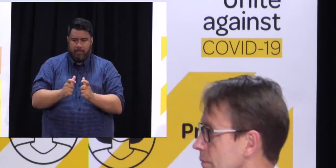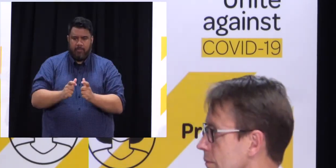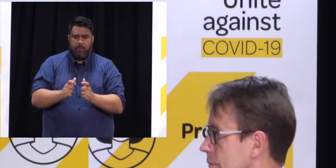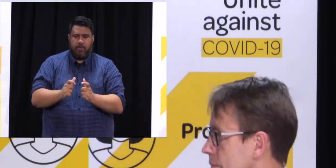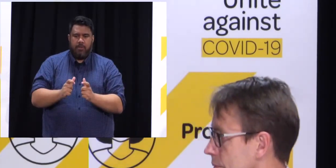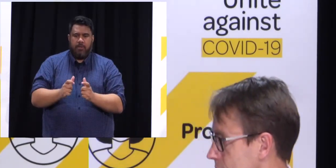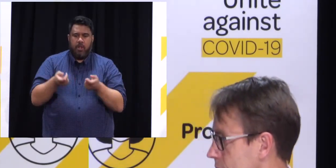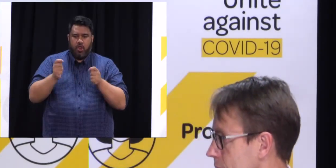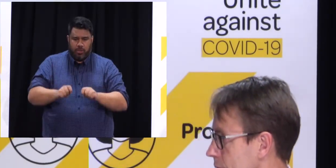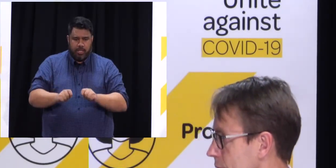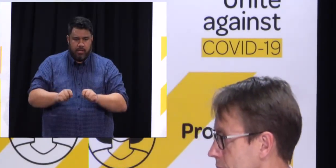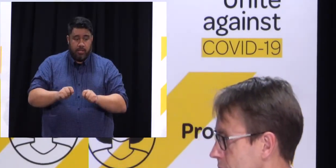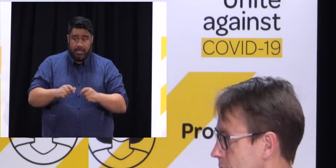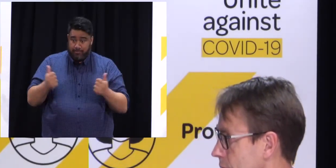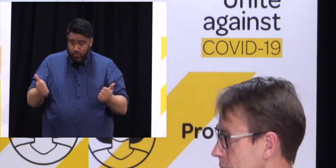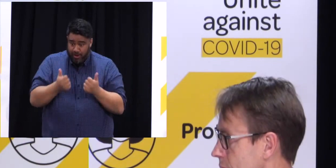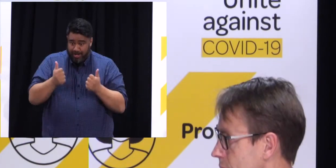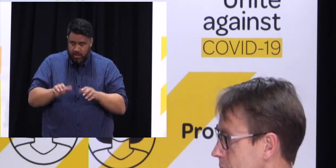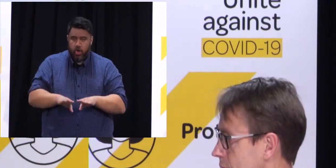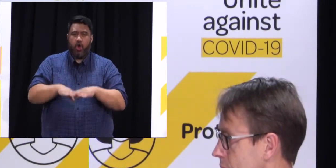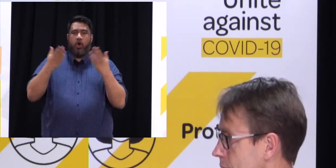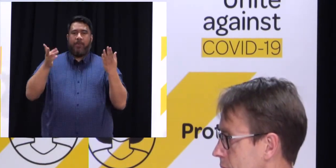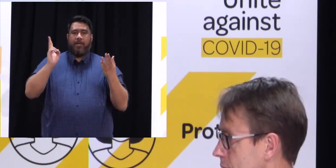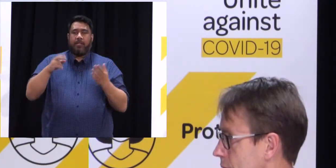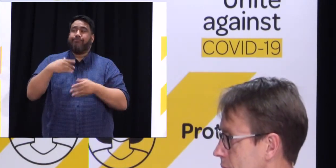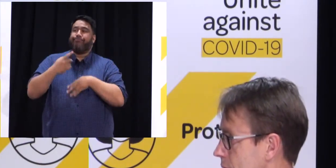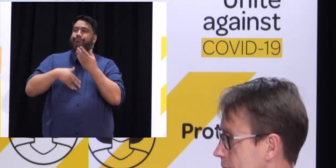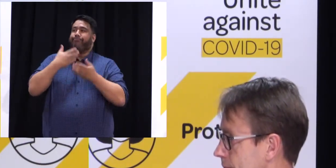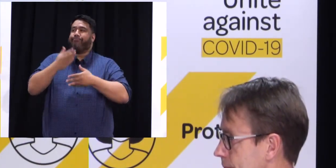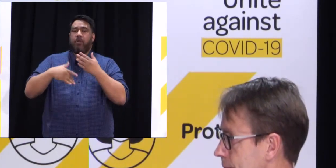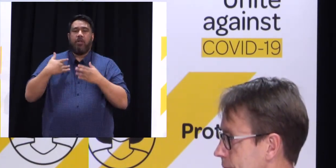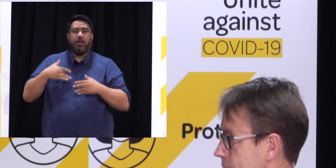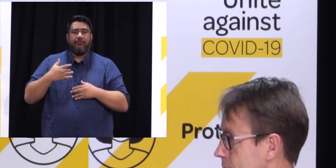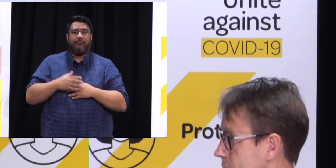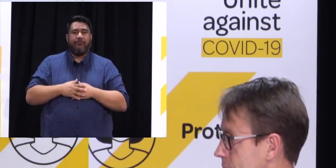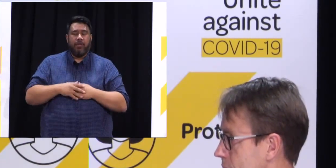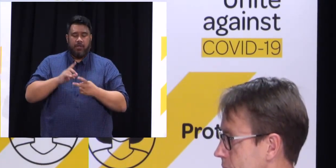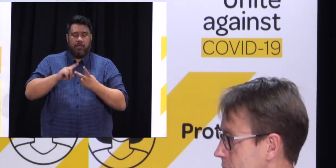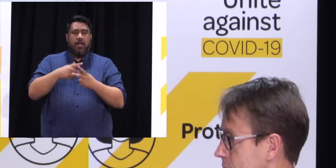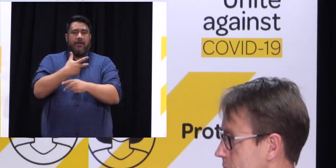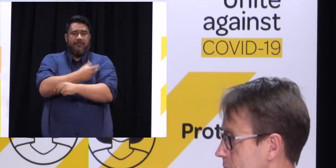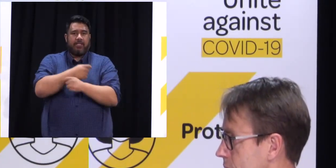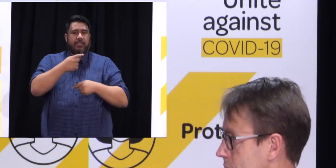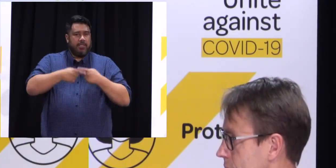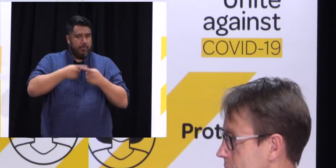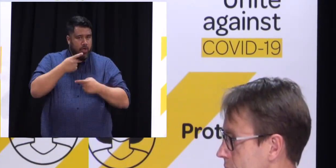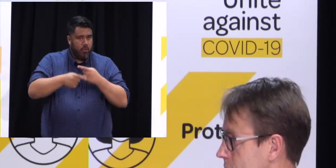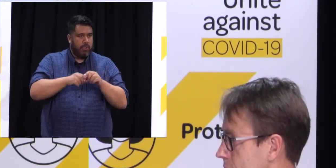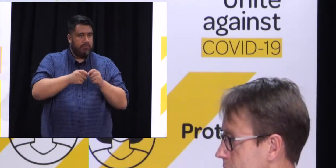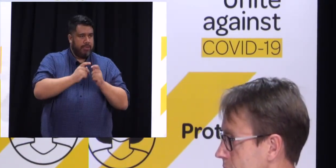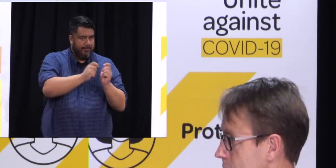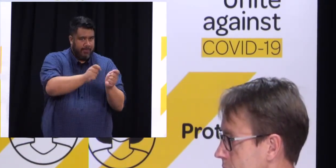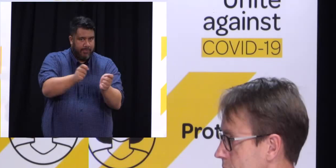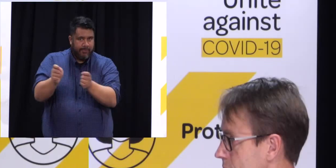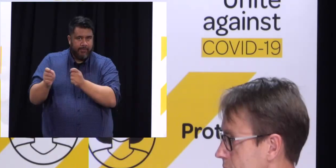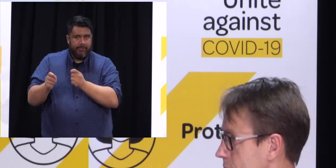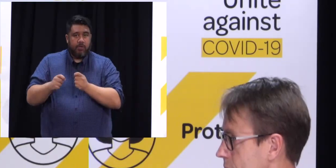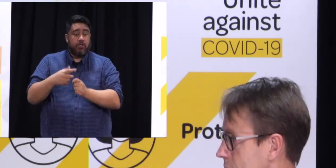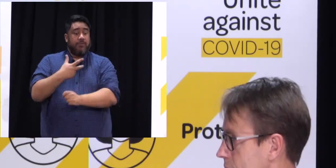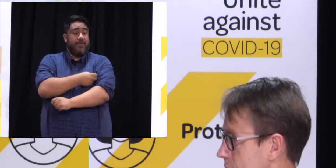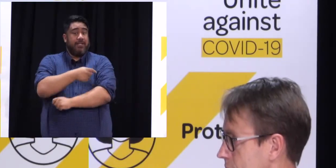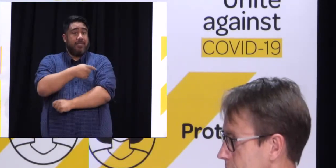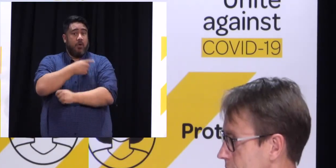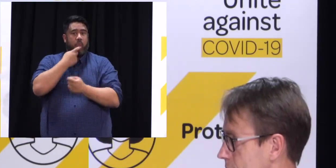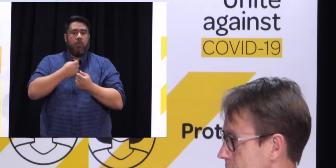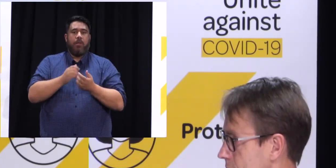and, importantly, continue with our vaccination program, because that will be the thing that in the future lessens the